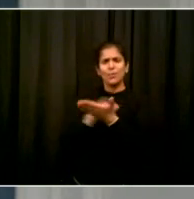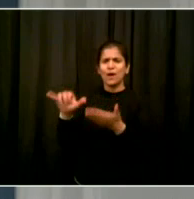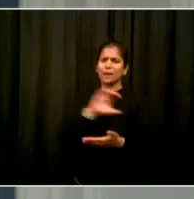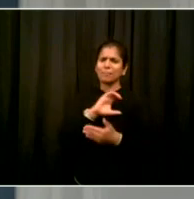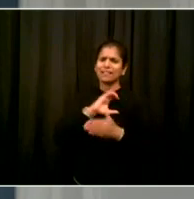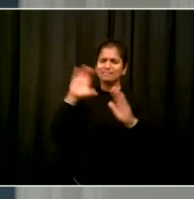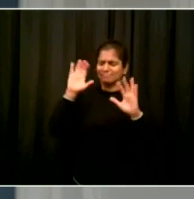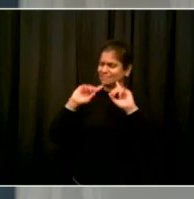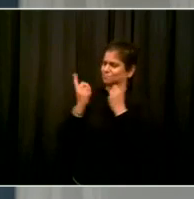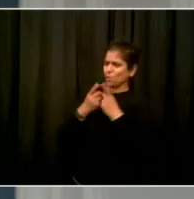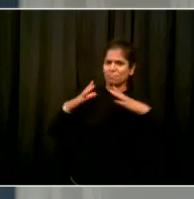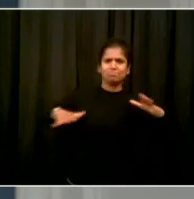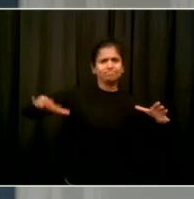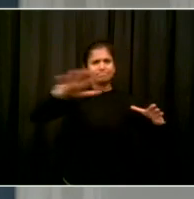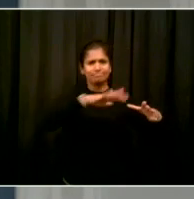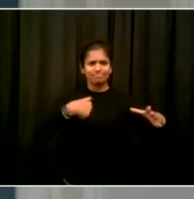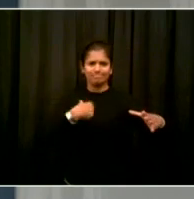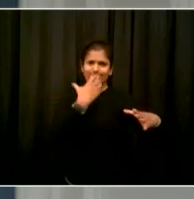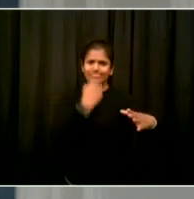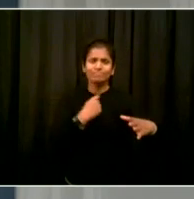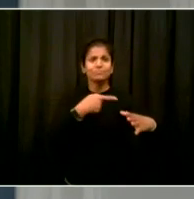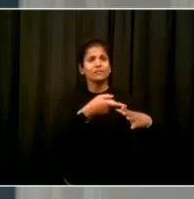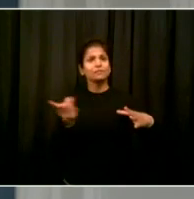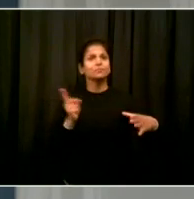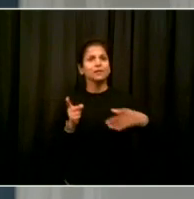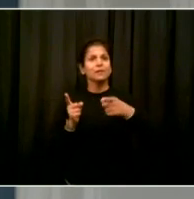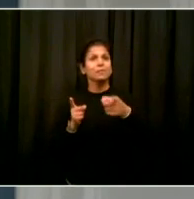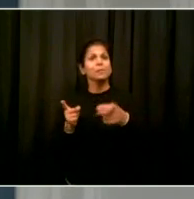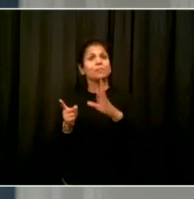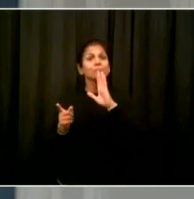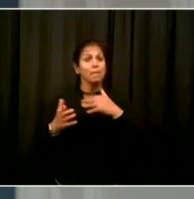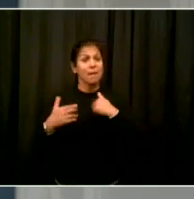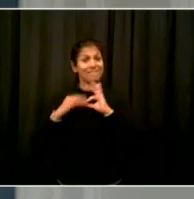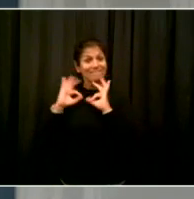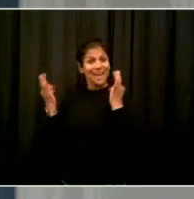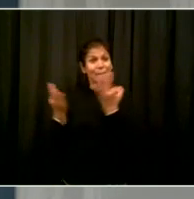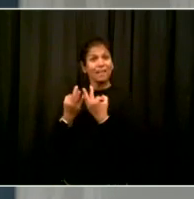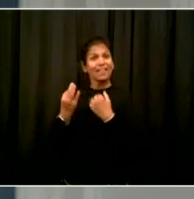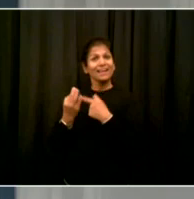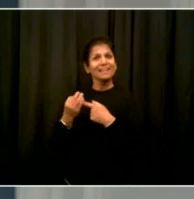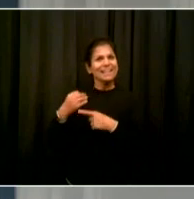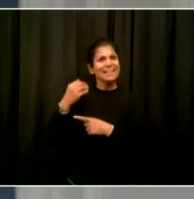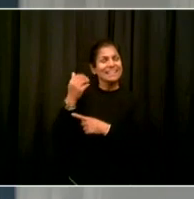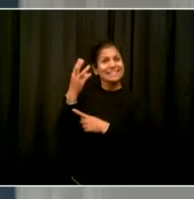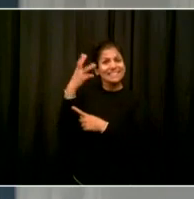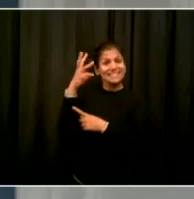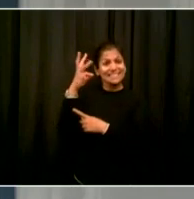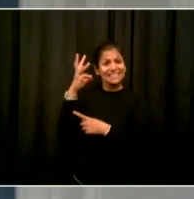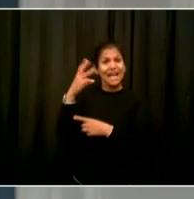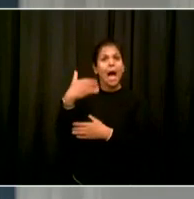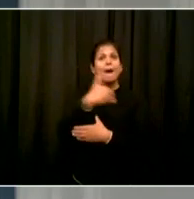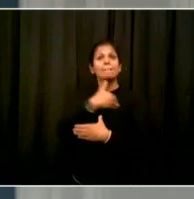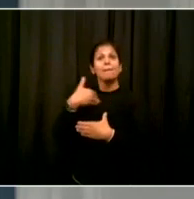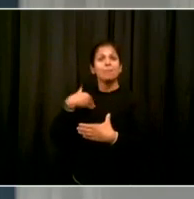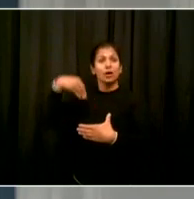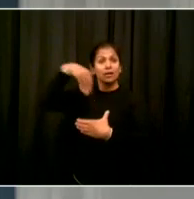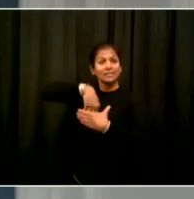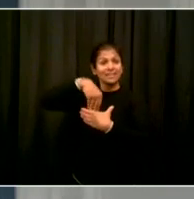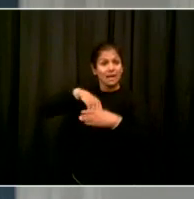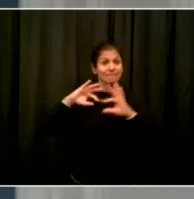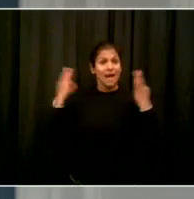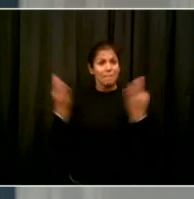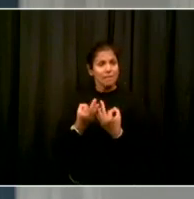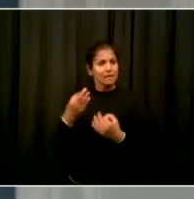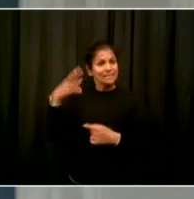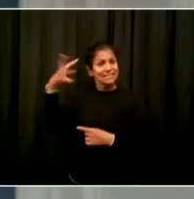immediate family members that serve with me in this department, and proud to do so. I also have the family, my